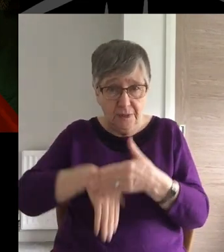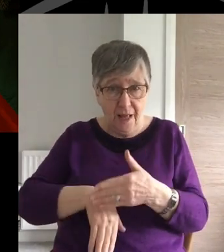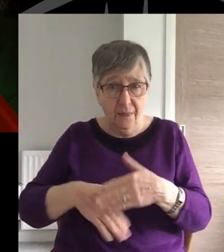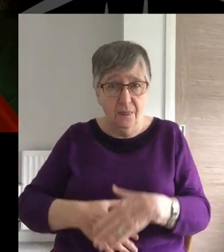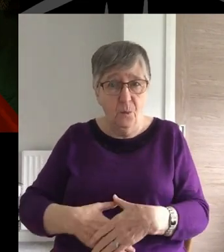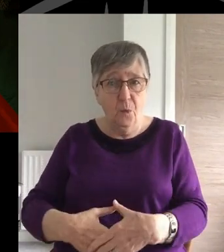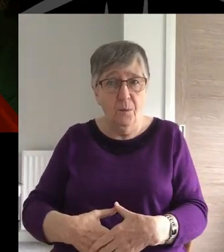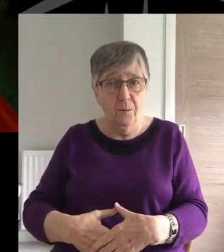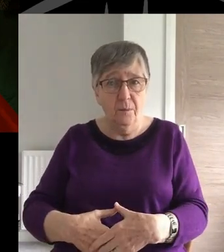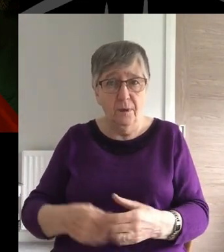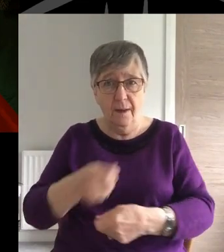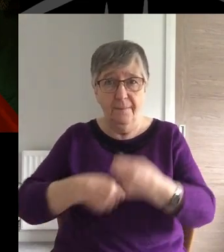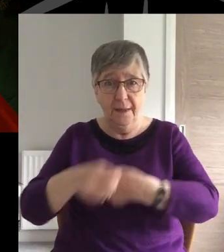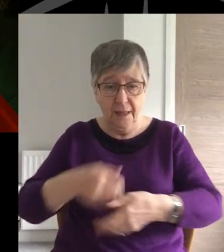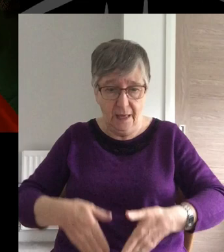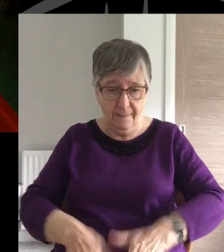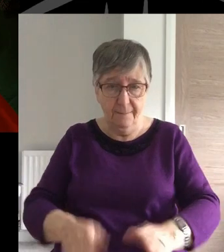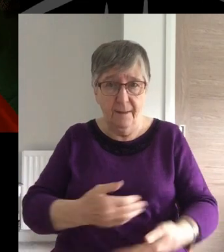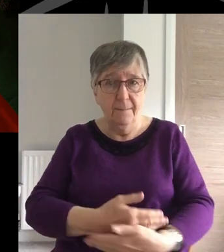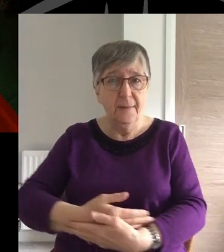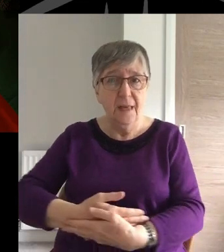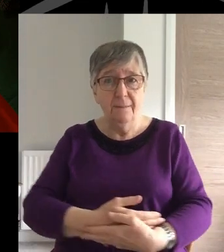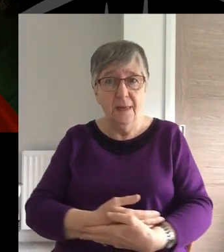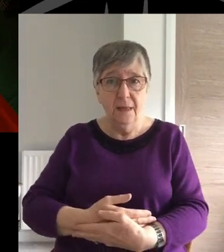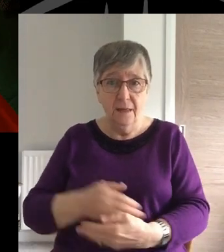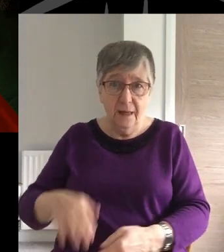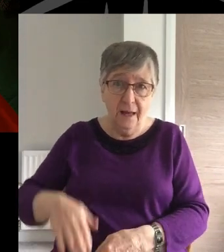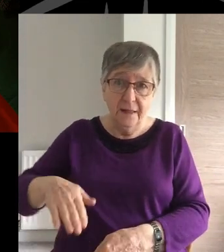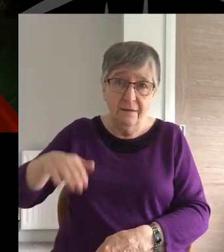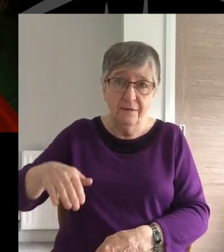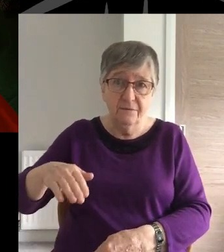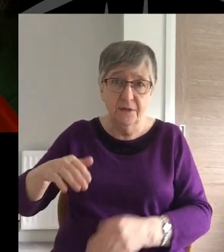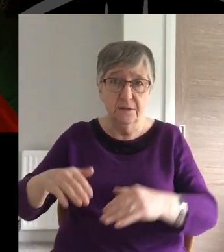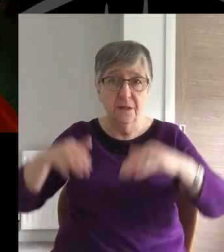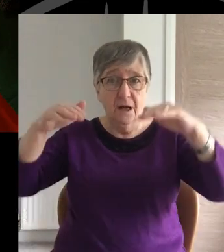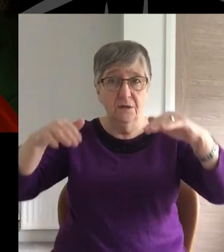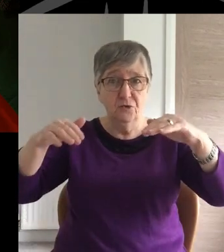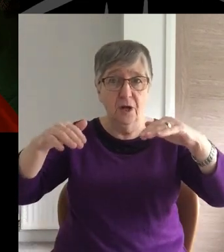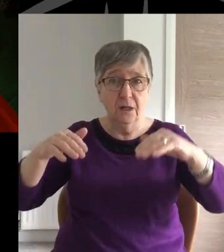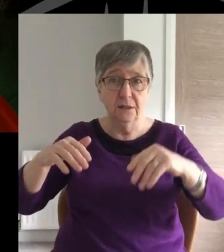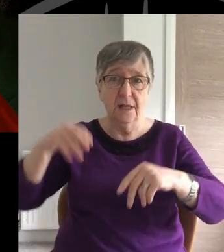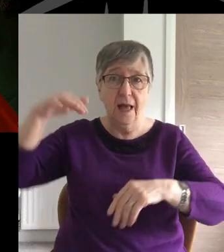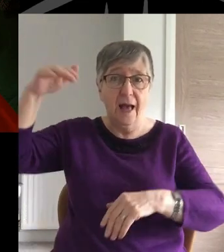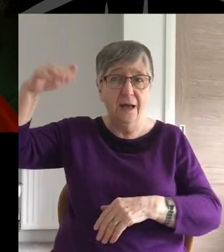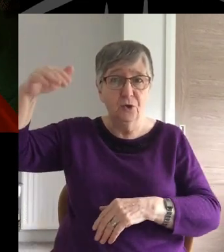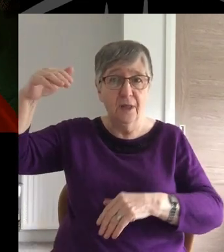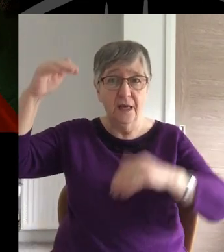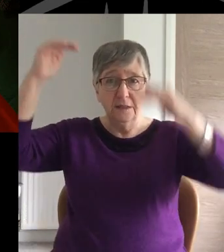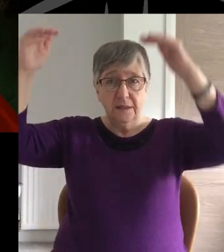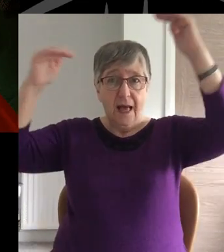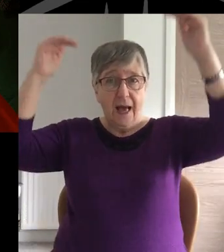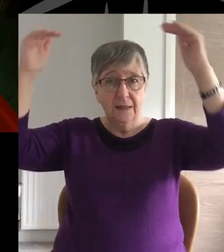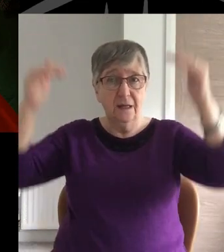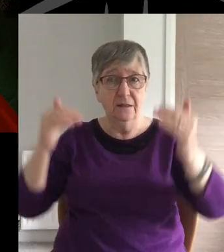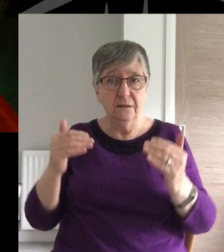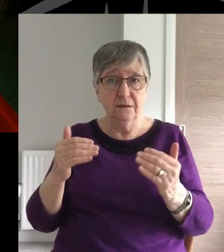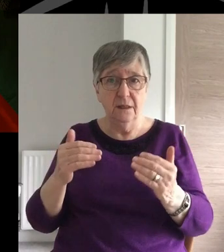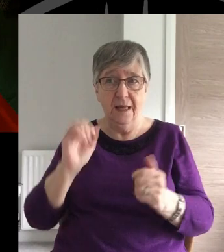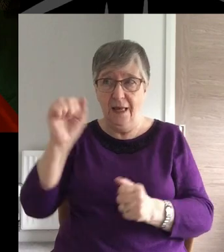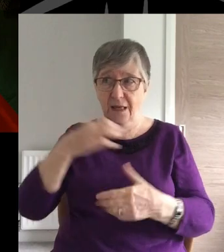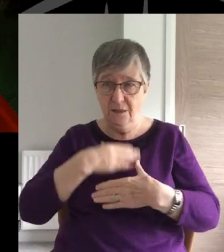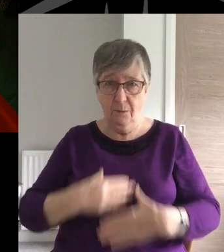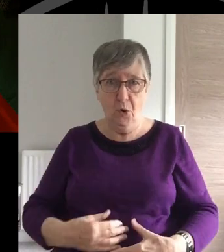fetus, became a baby, an infant, an adolescent, an adult. His body had the